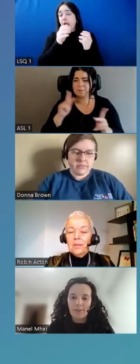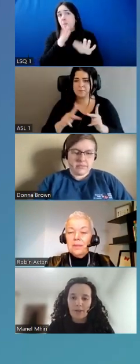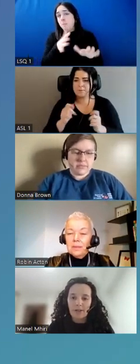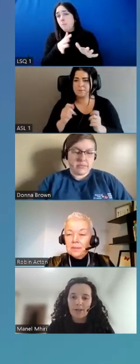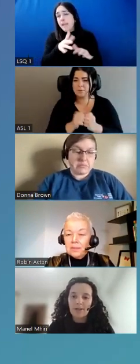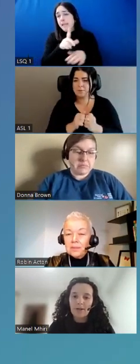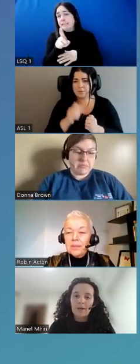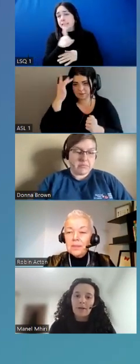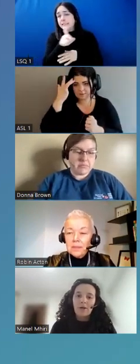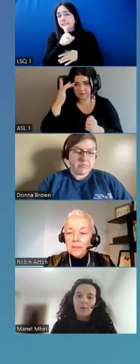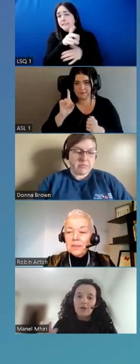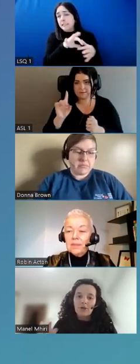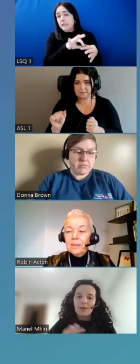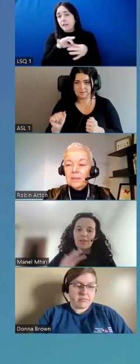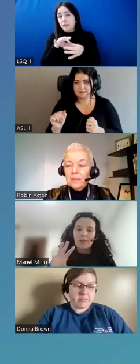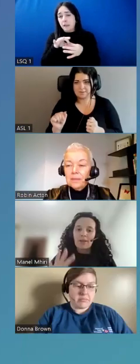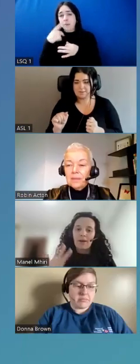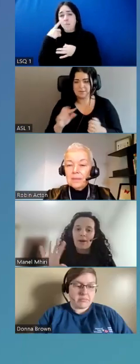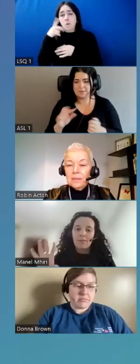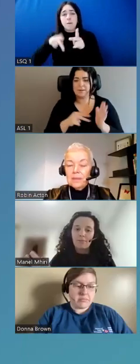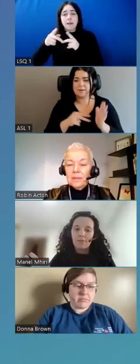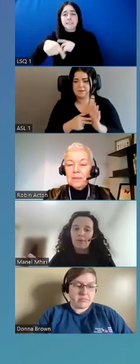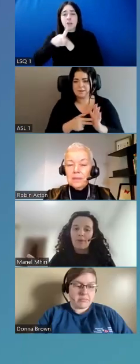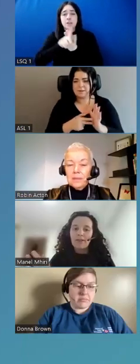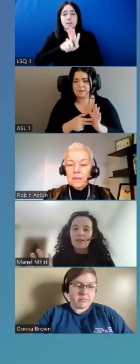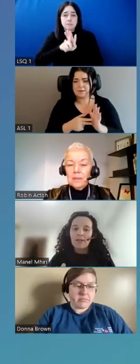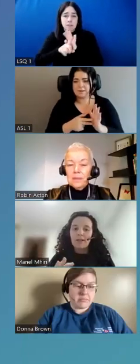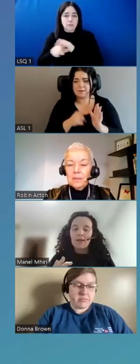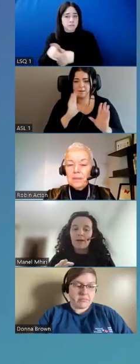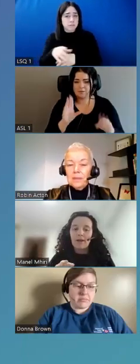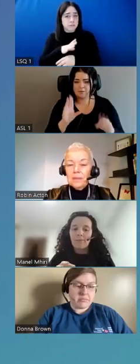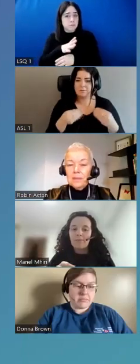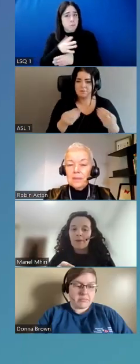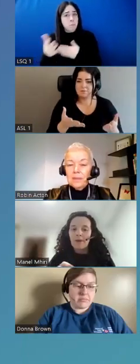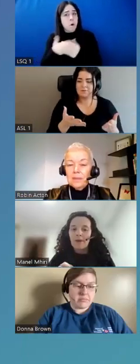intellectual disabilities, which means that they are providing